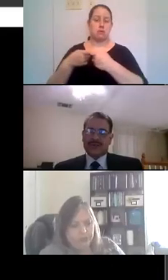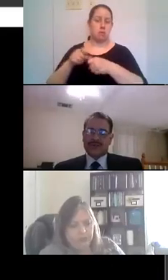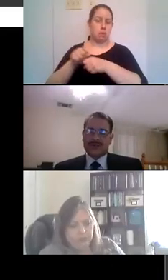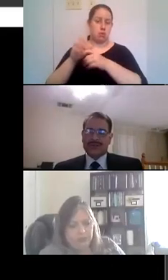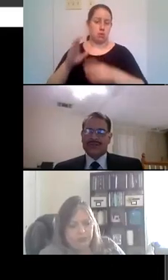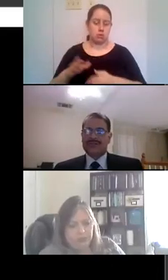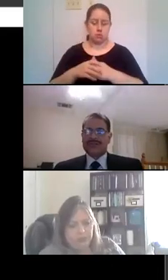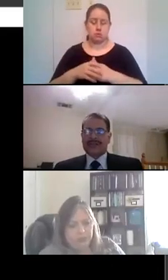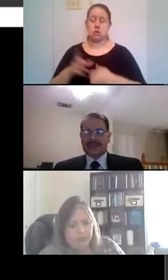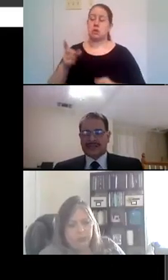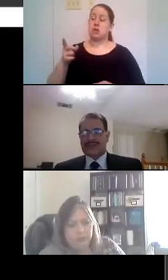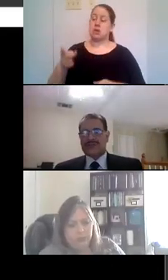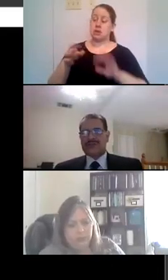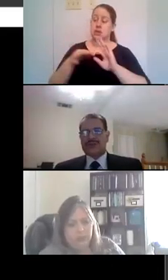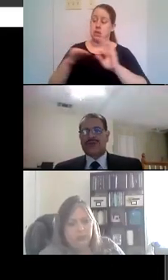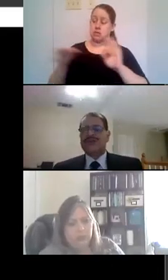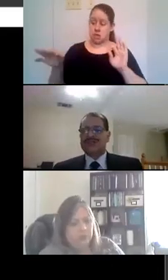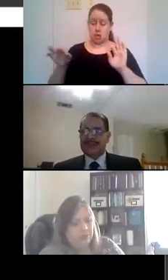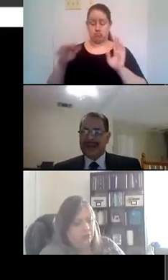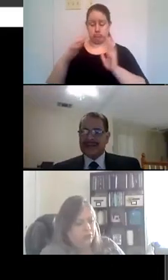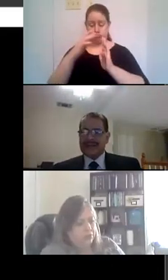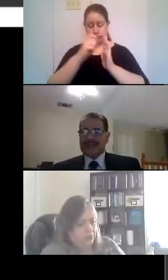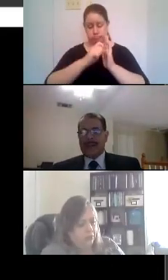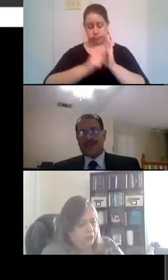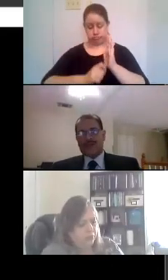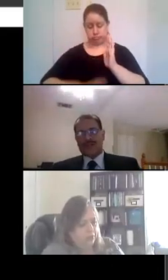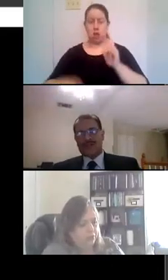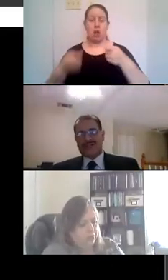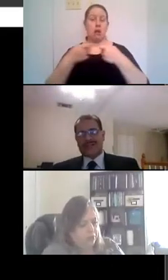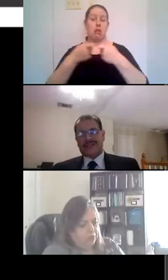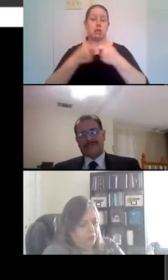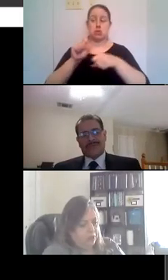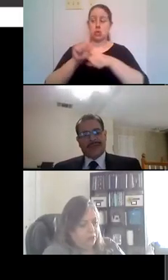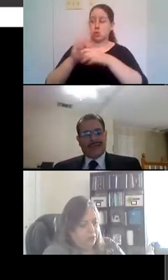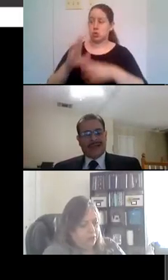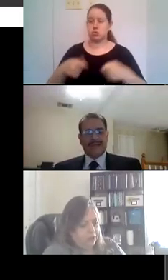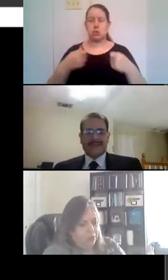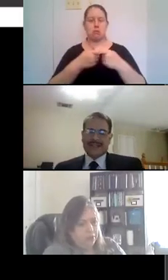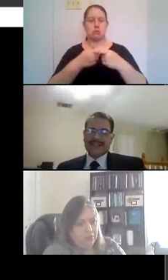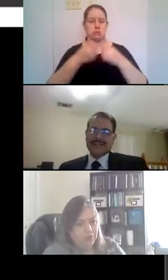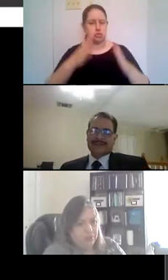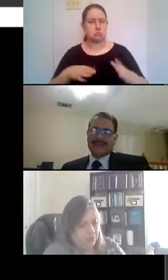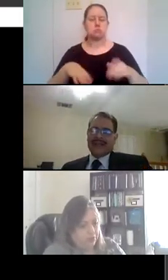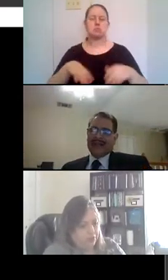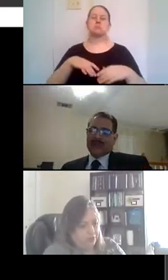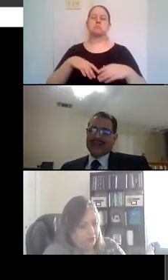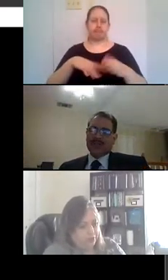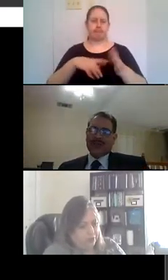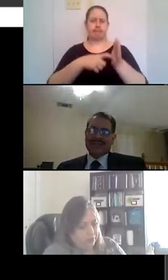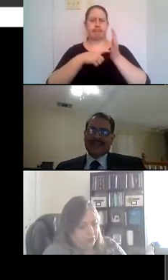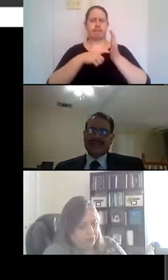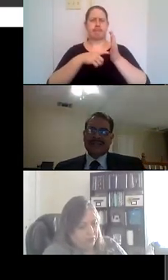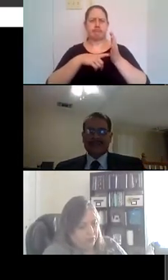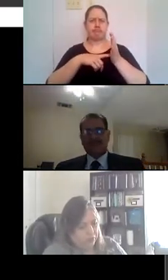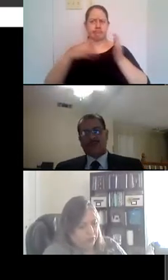construction workers, electricians were in demand. So we used that letter, sent it in, and within